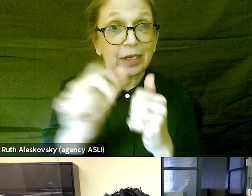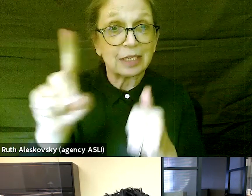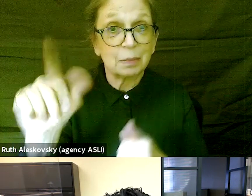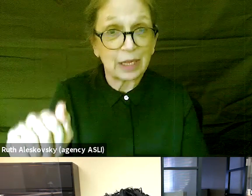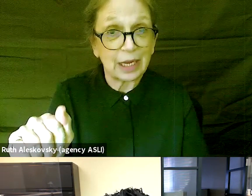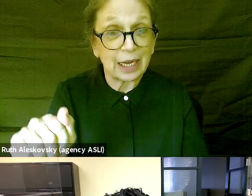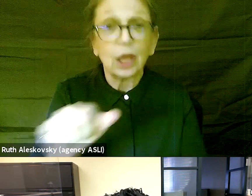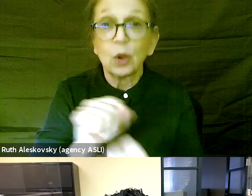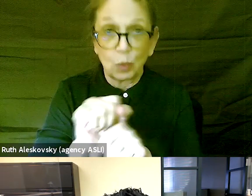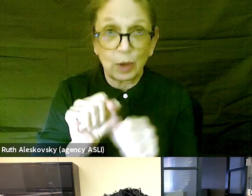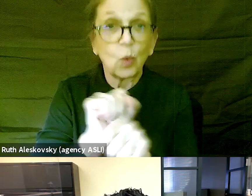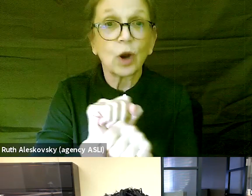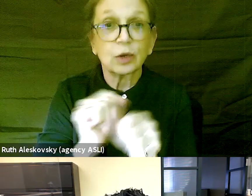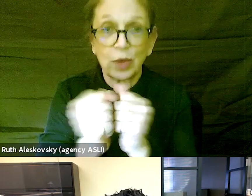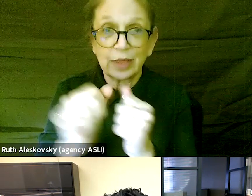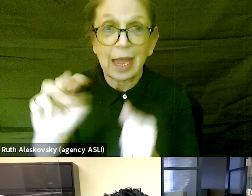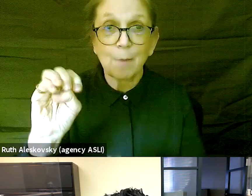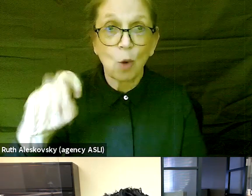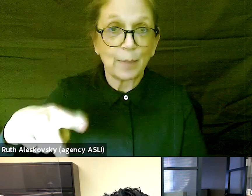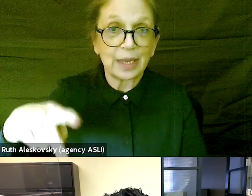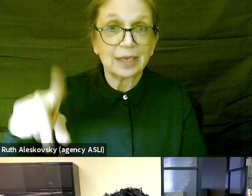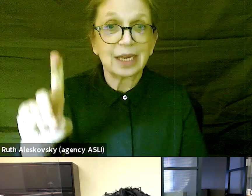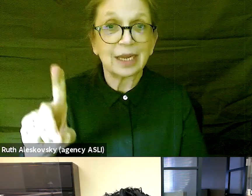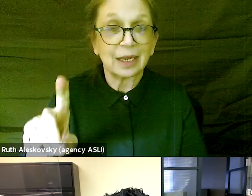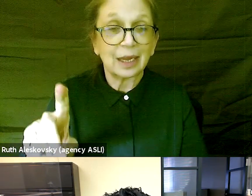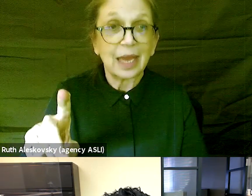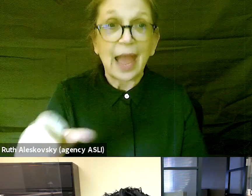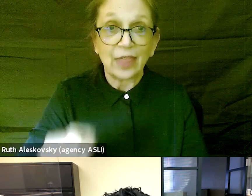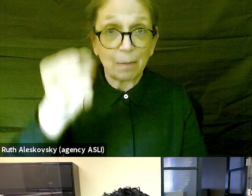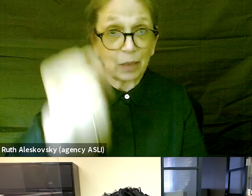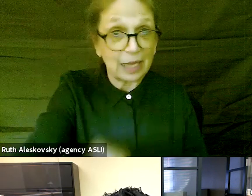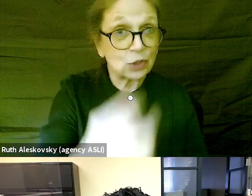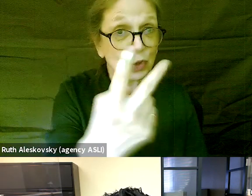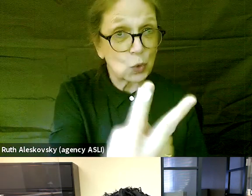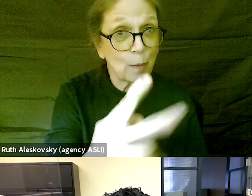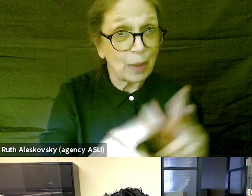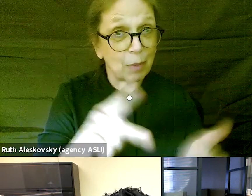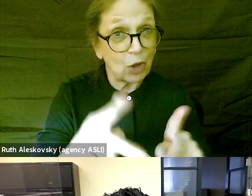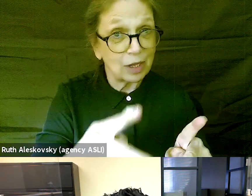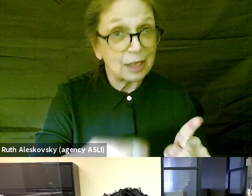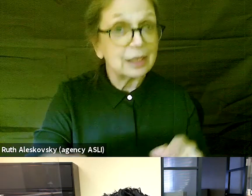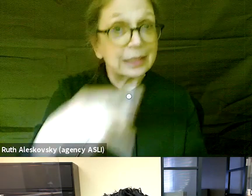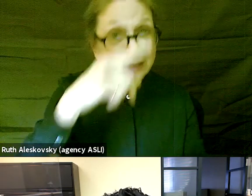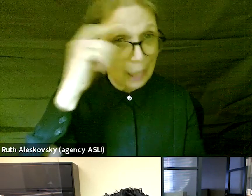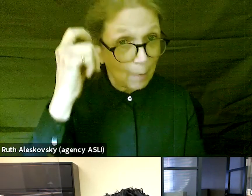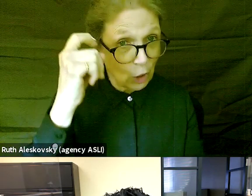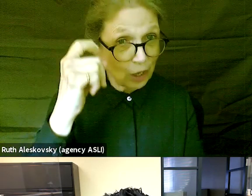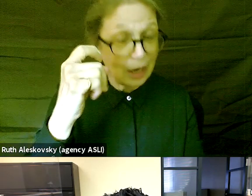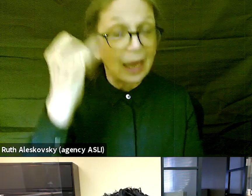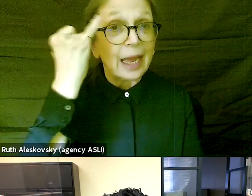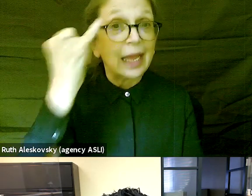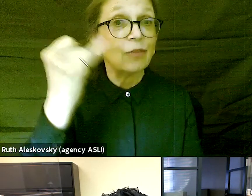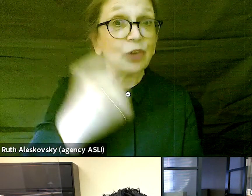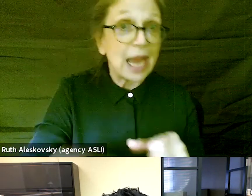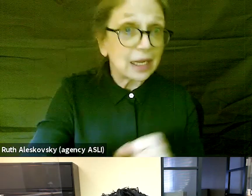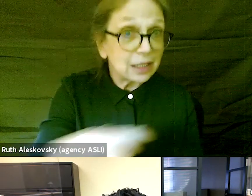for people with disabilities to place 2 individuals this summer. So next summer, if you would like to sponsor and